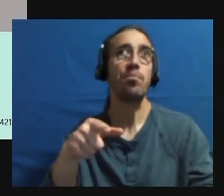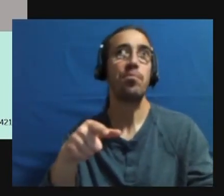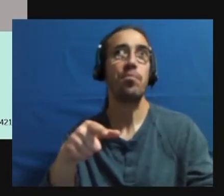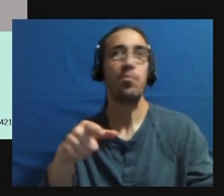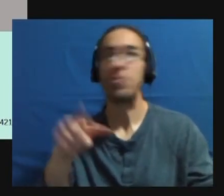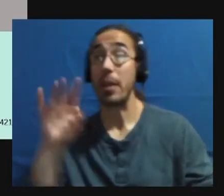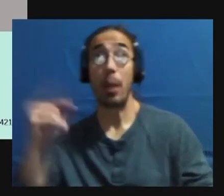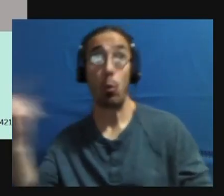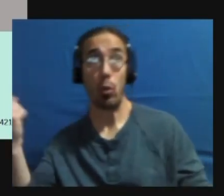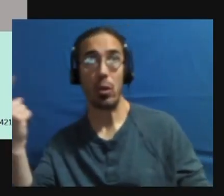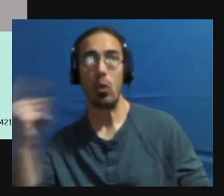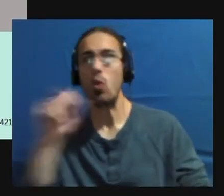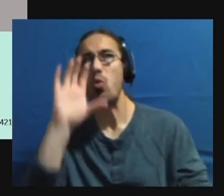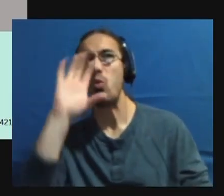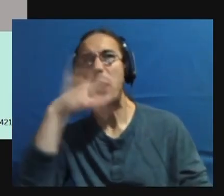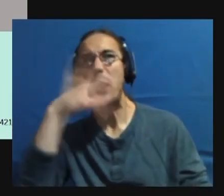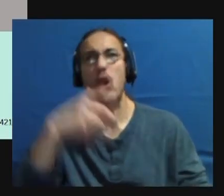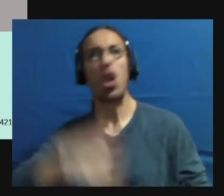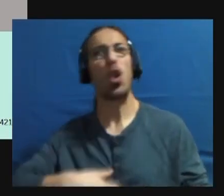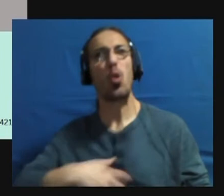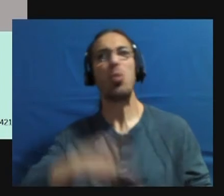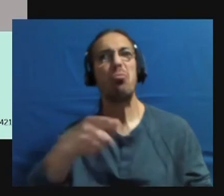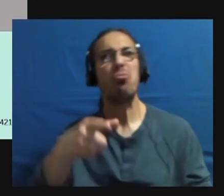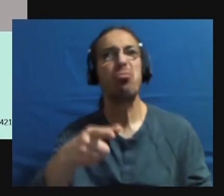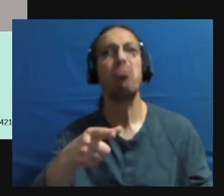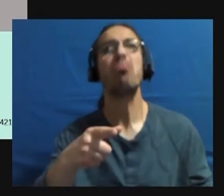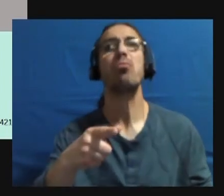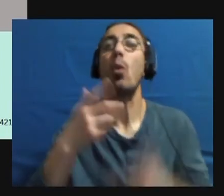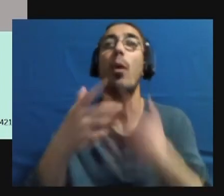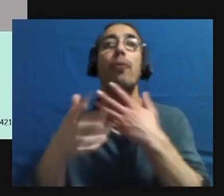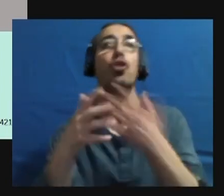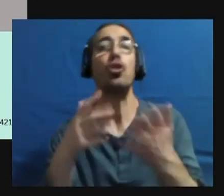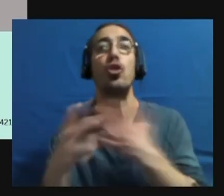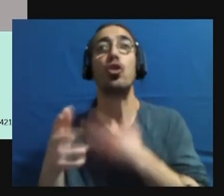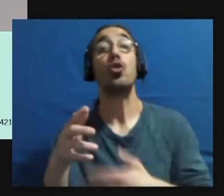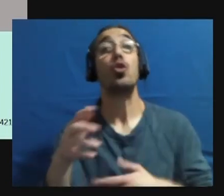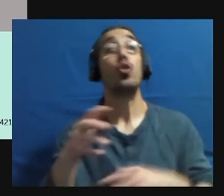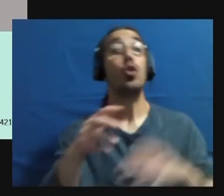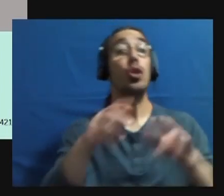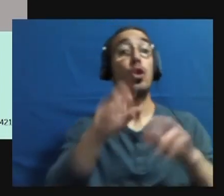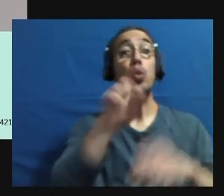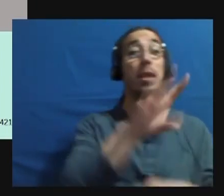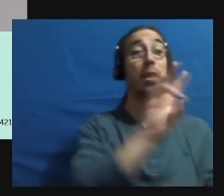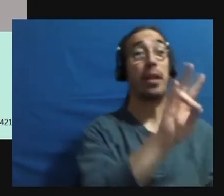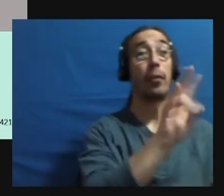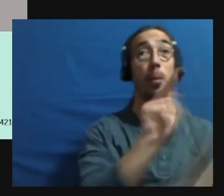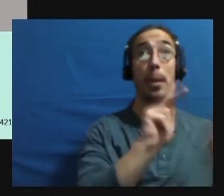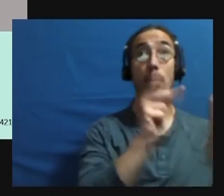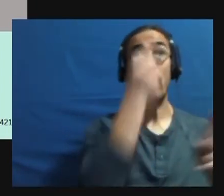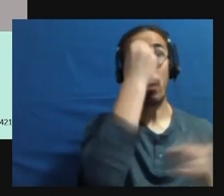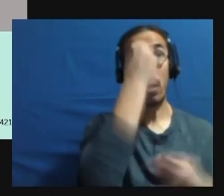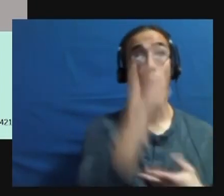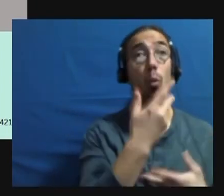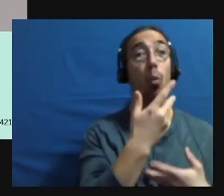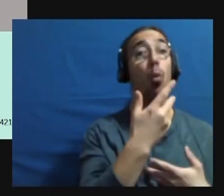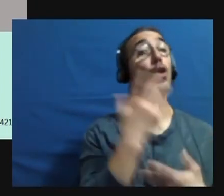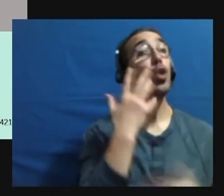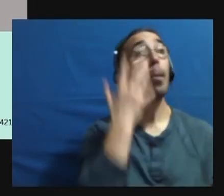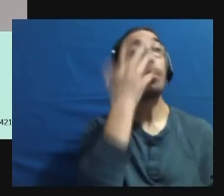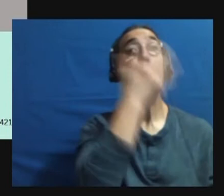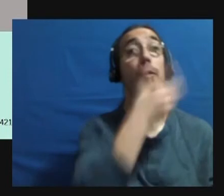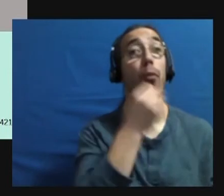you're weird, you're gross, whatever, you need 7 people to tell you that you're beautiful or